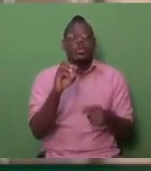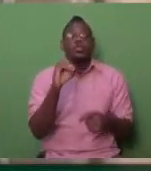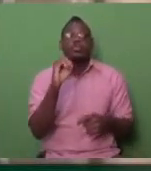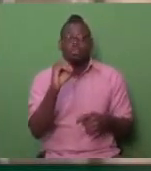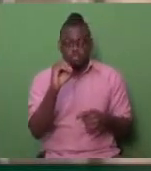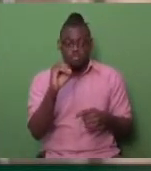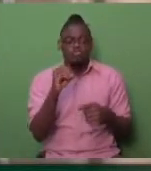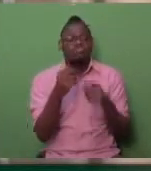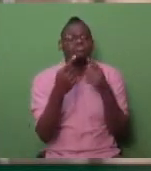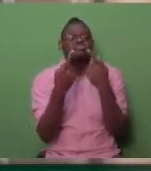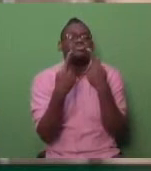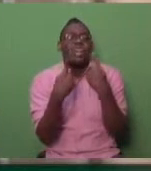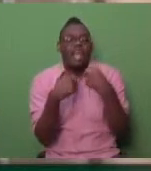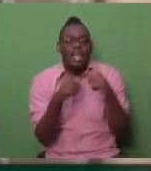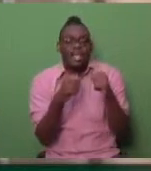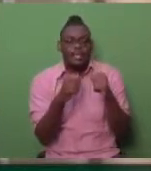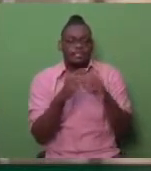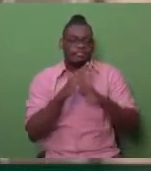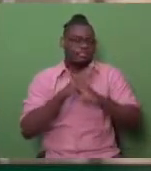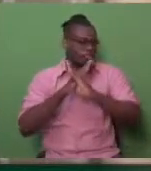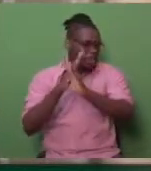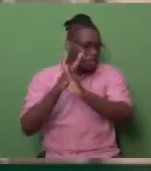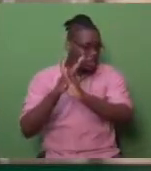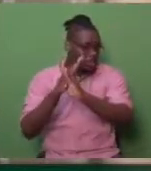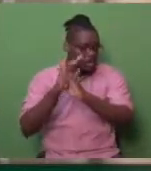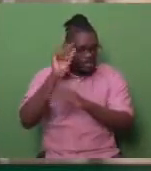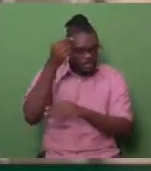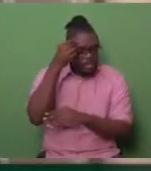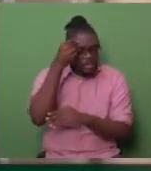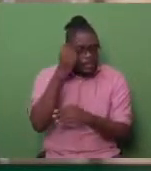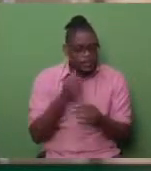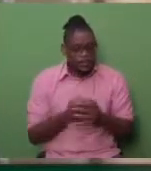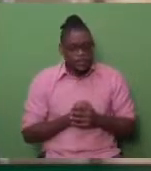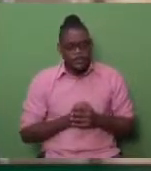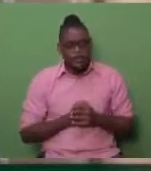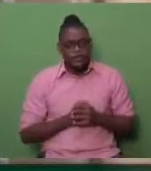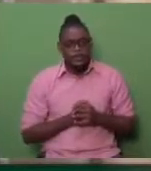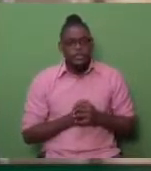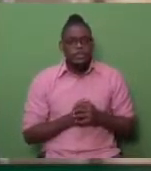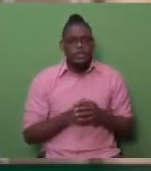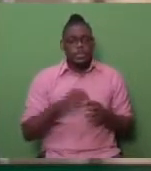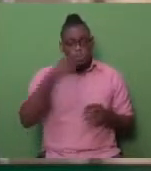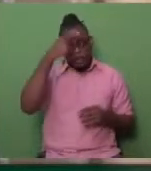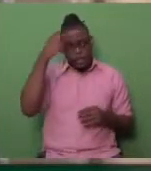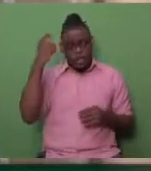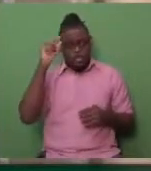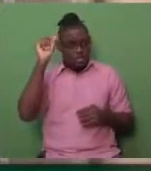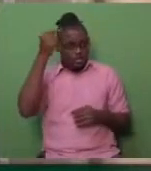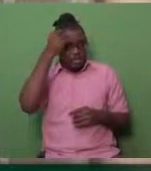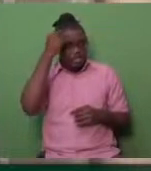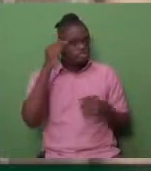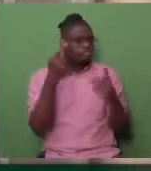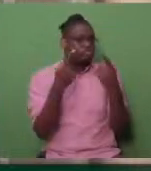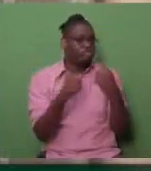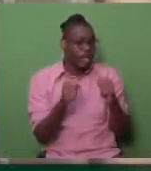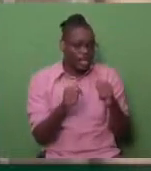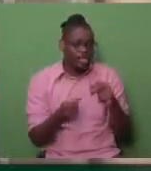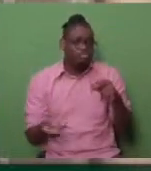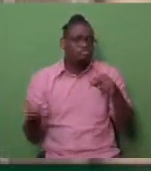move to put back VAT on all these items, these zero-rated items. The minister was scathing in his criticism